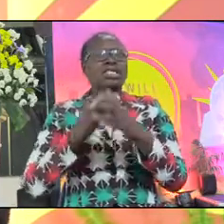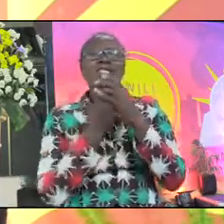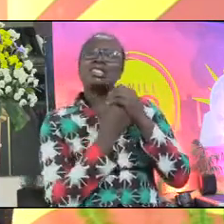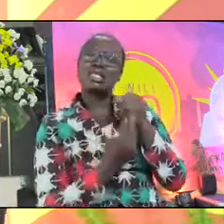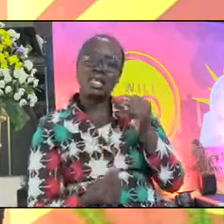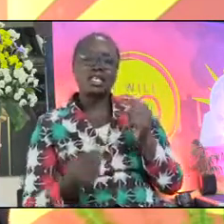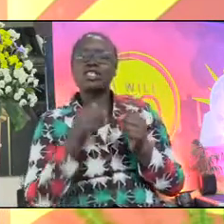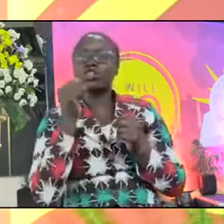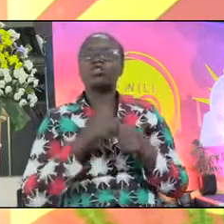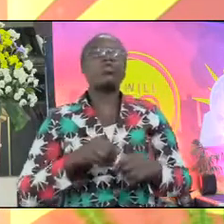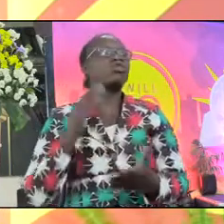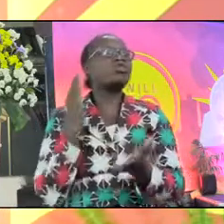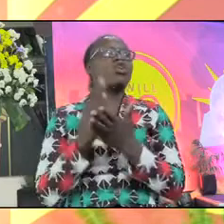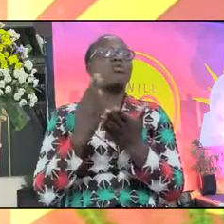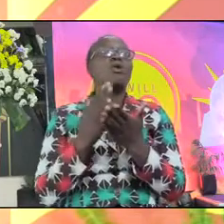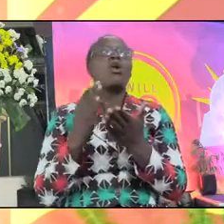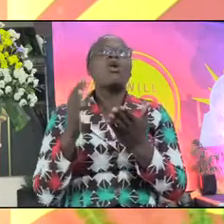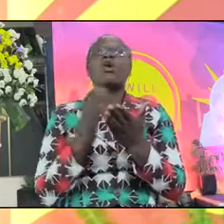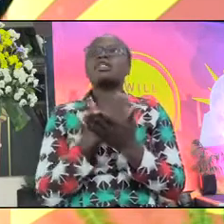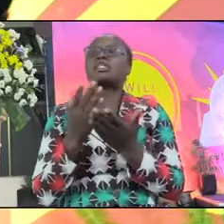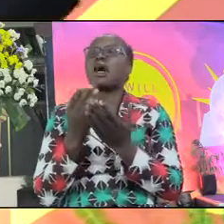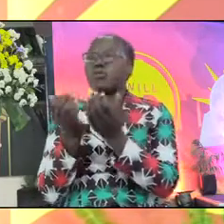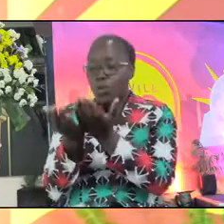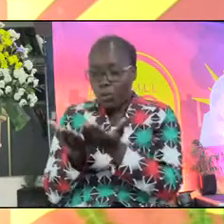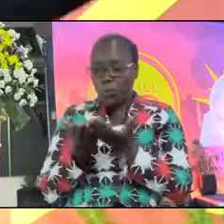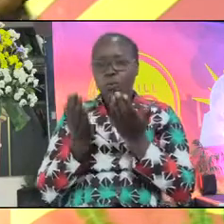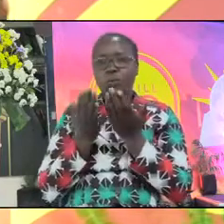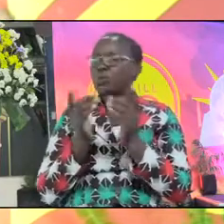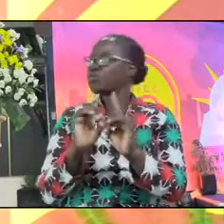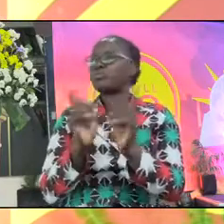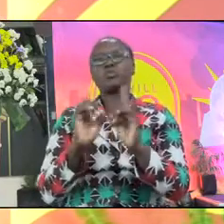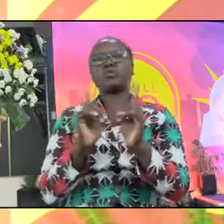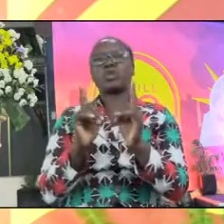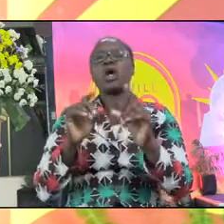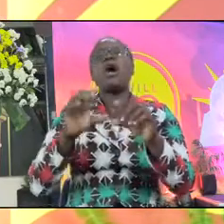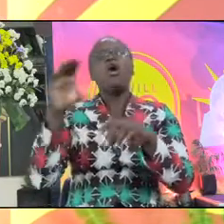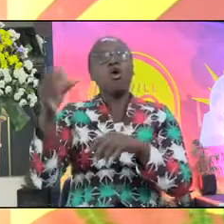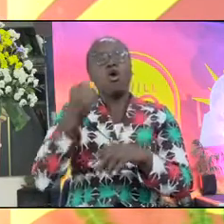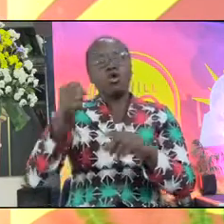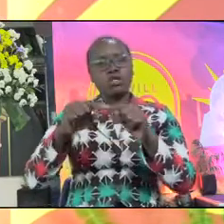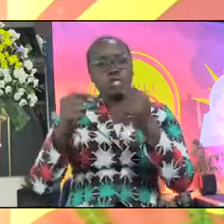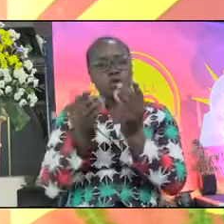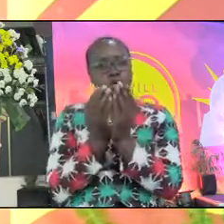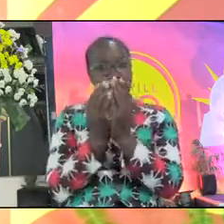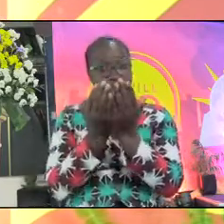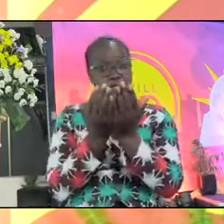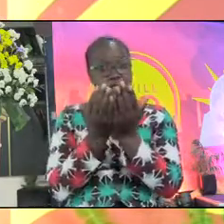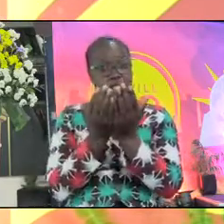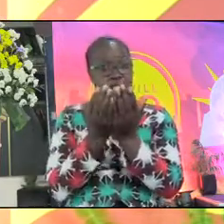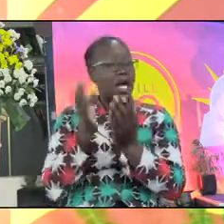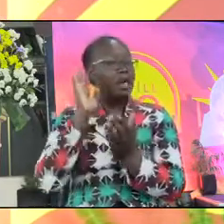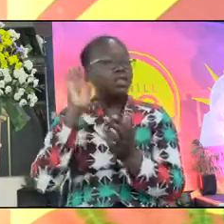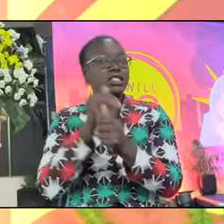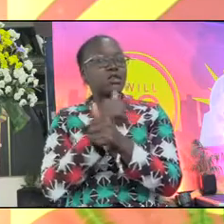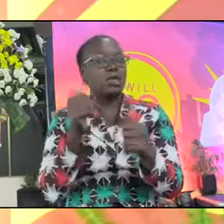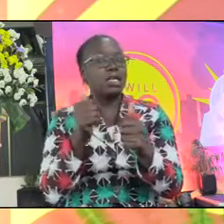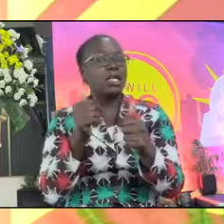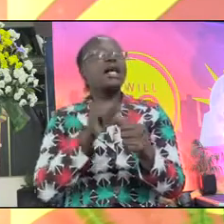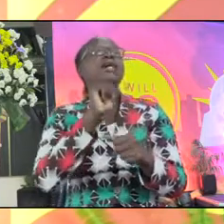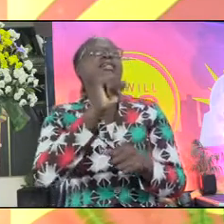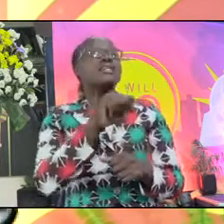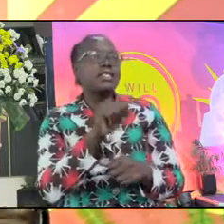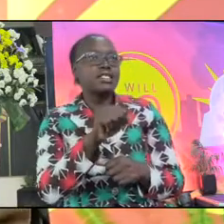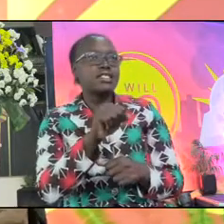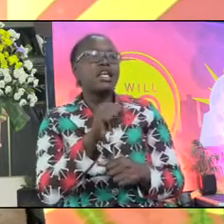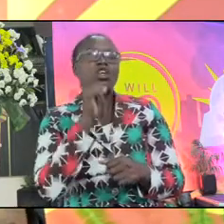discouraged. Don't go to some witch doctor. Hang on to a broken piece of the ship. Are you listening to me, church?